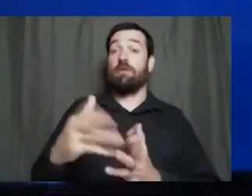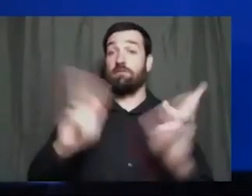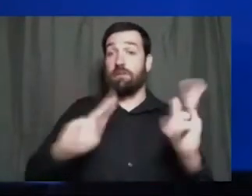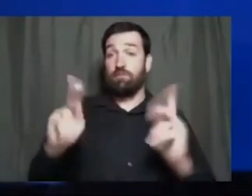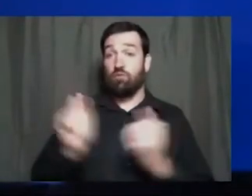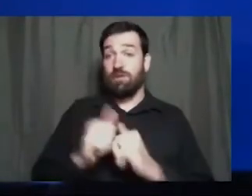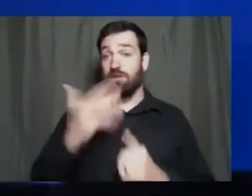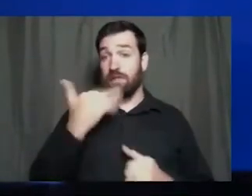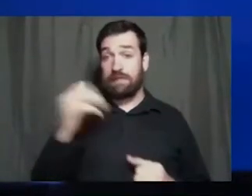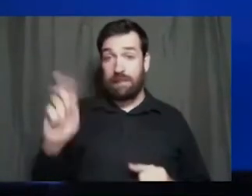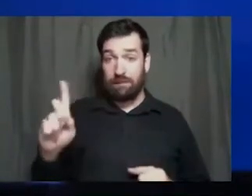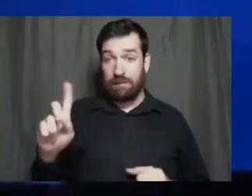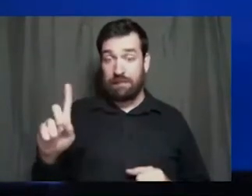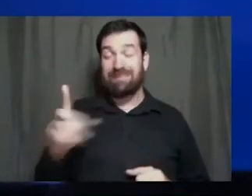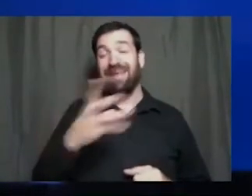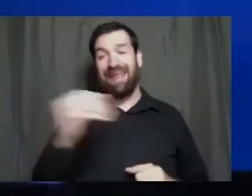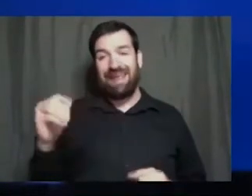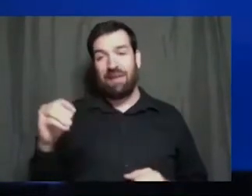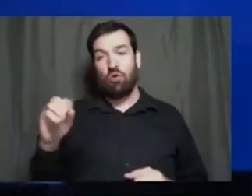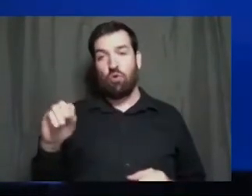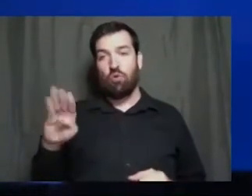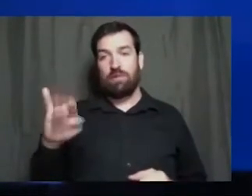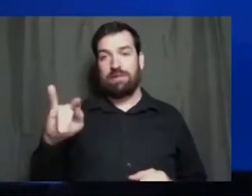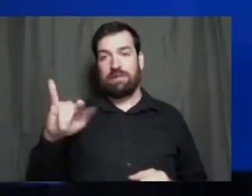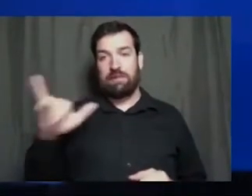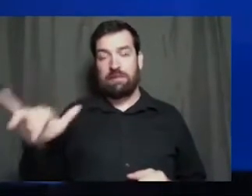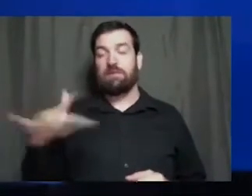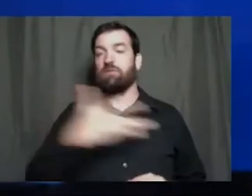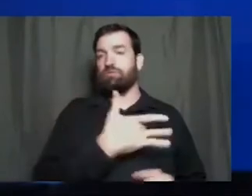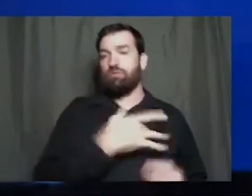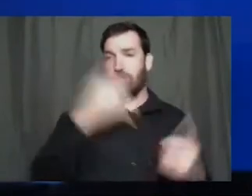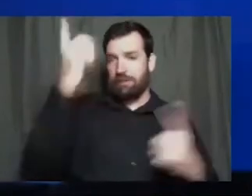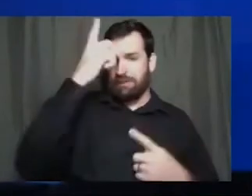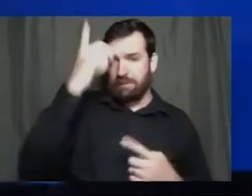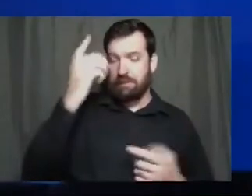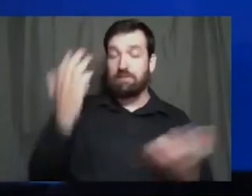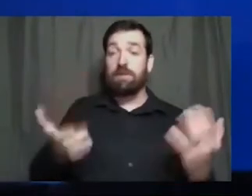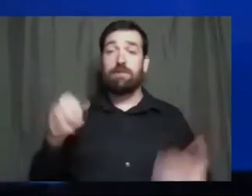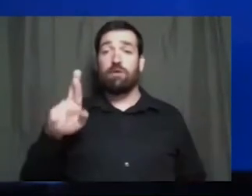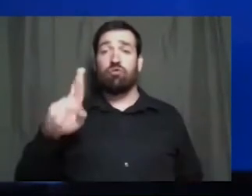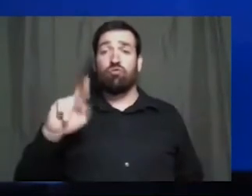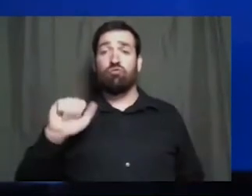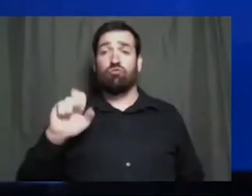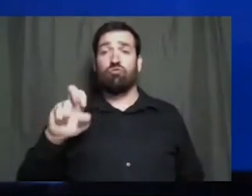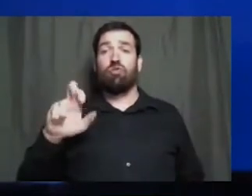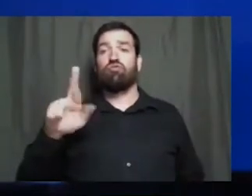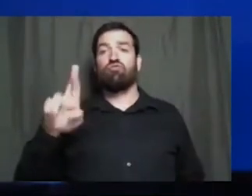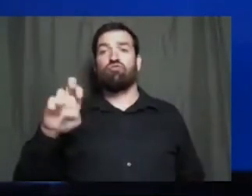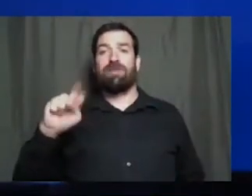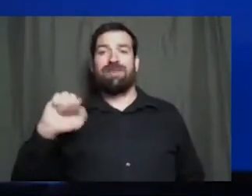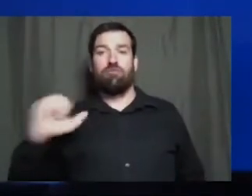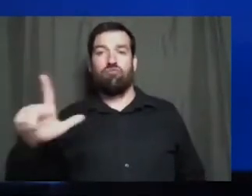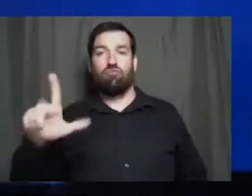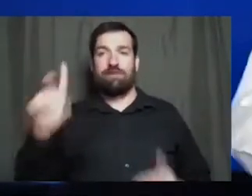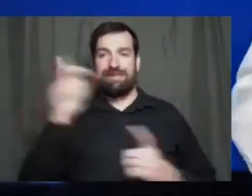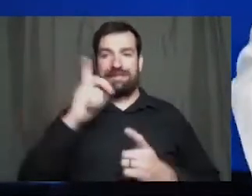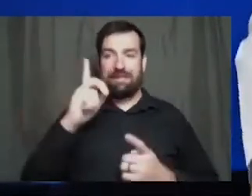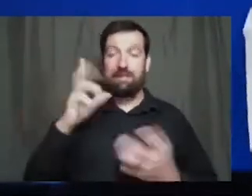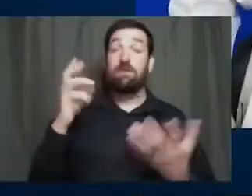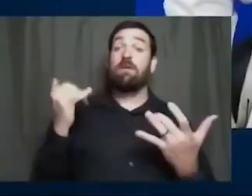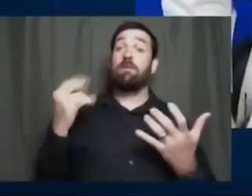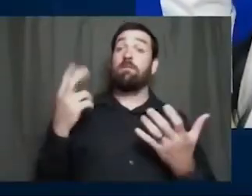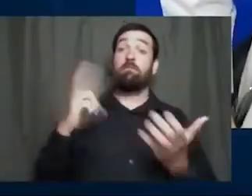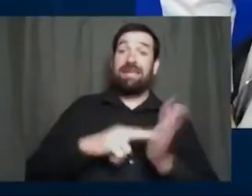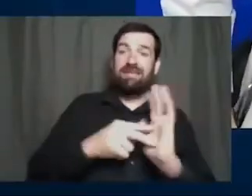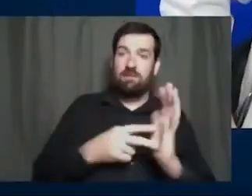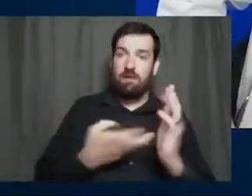some obesity also have a little heart disease going on. They may have a little renal disease going on. So all of a sudden, your risk gets magnified as you add in these other conditions. Yeah, and I